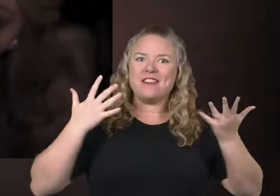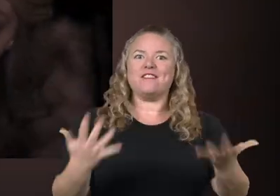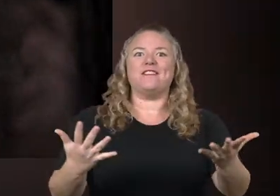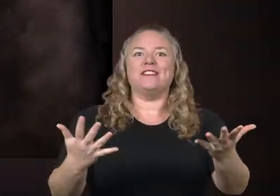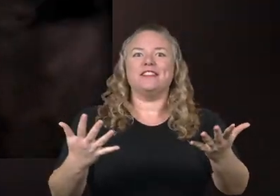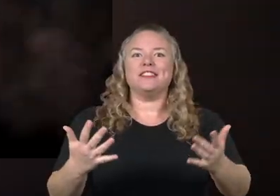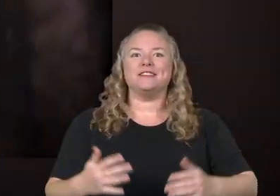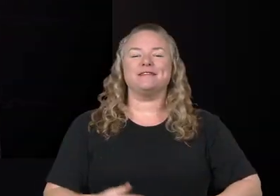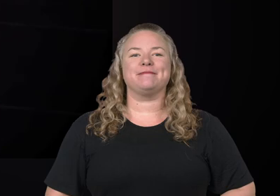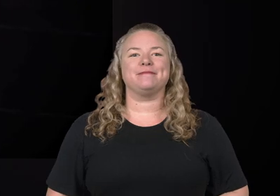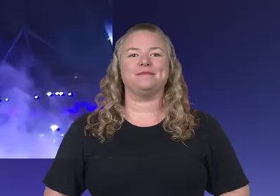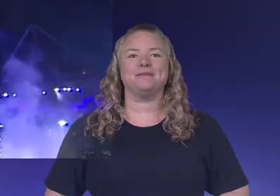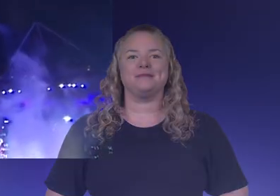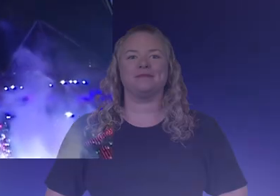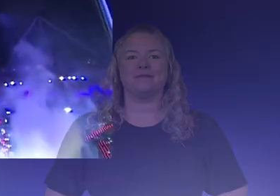In a very different way,